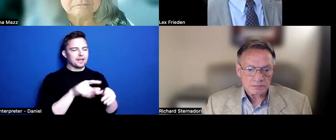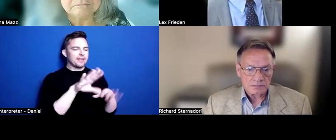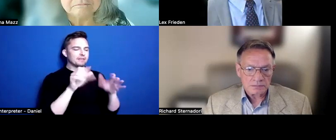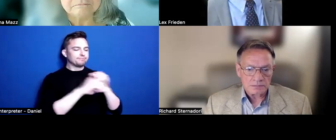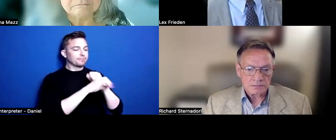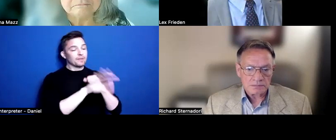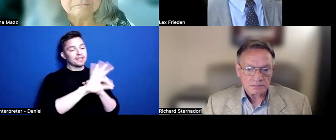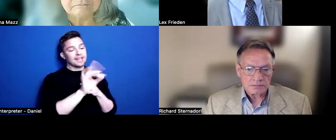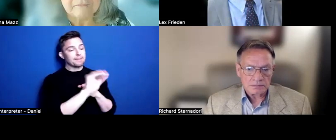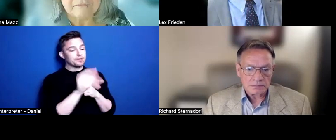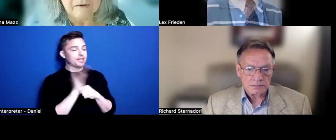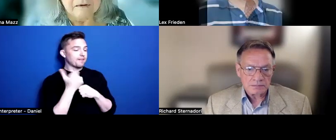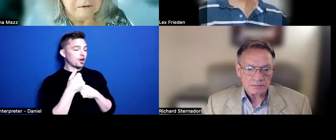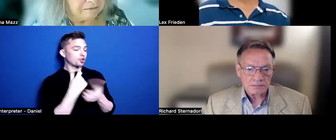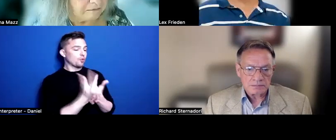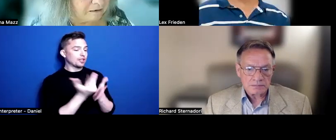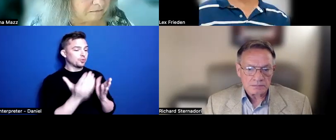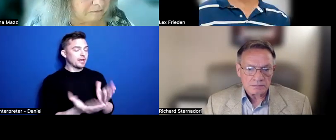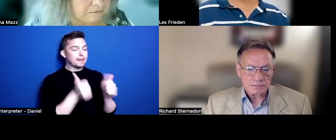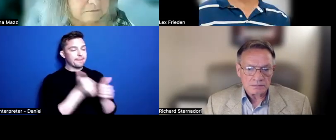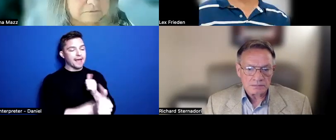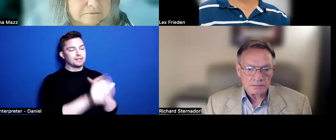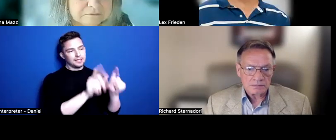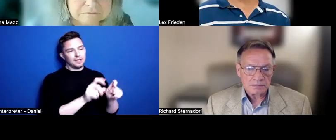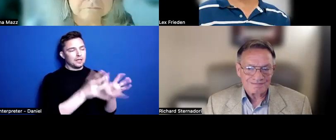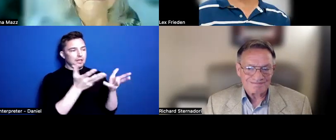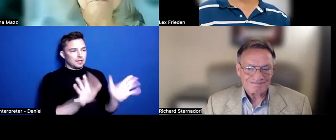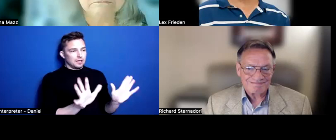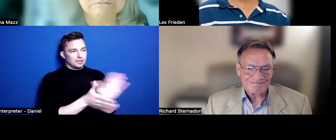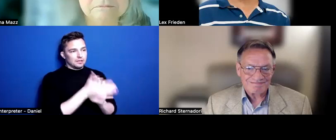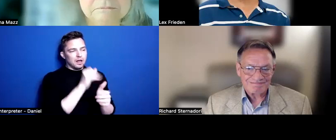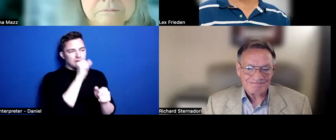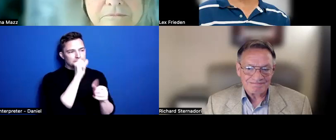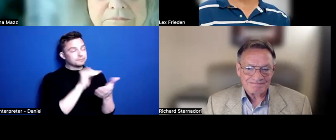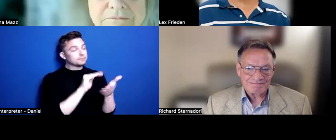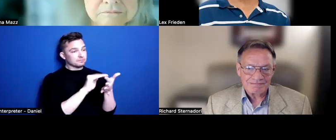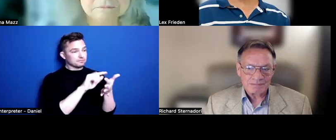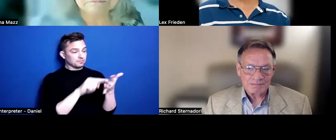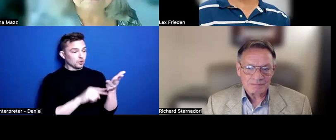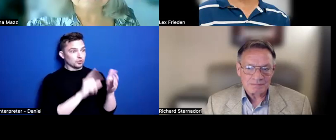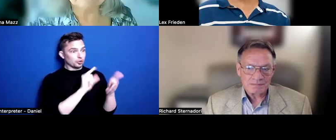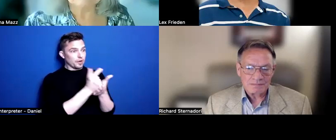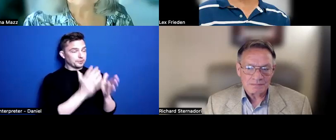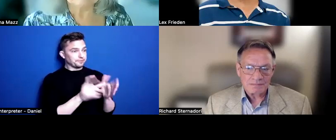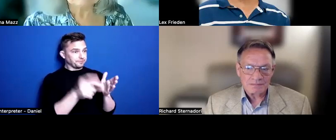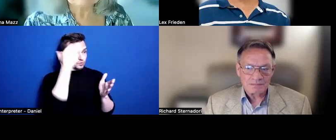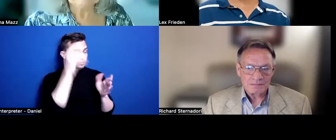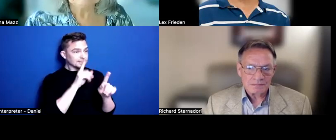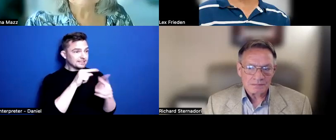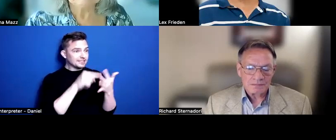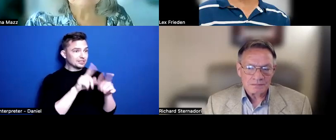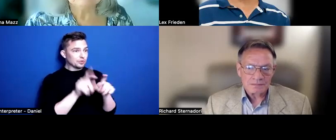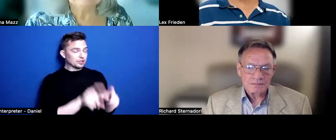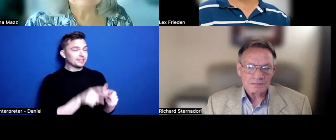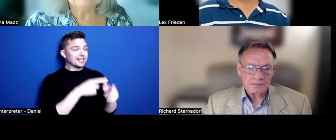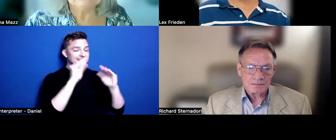their graduates pass the exam. Well, those graduates have to know the answers to those questions, and the